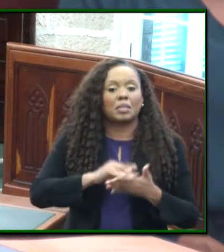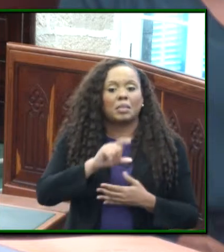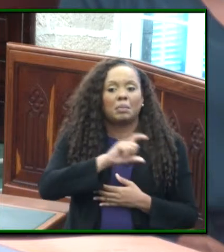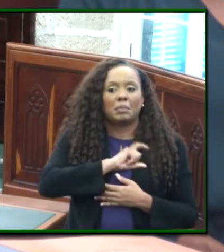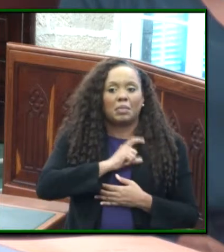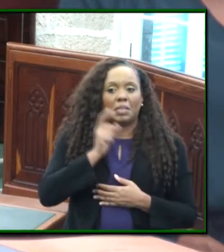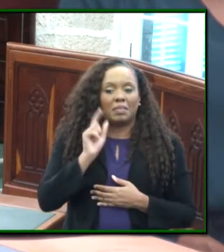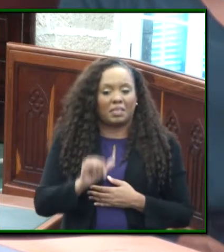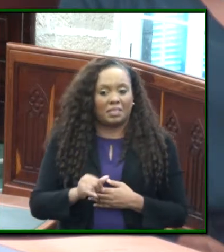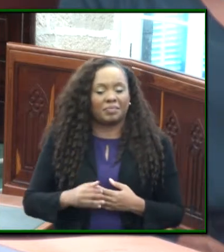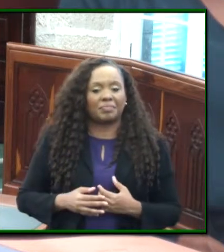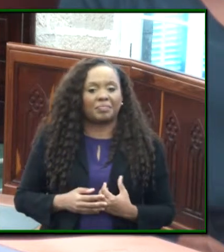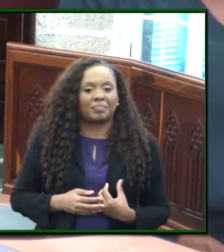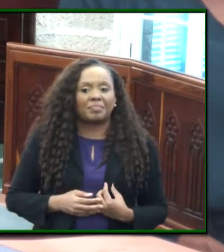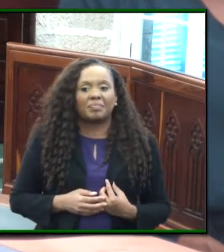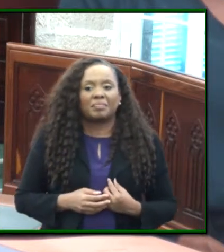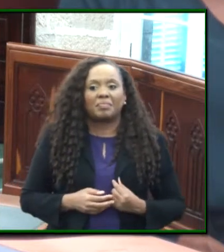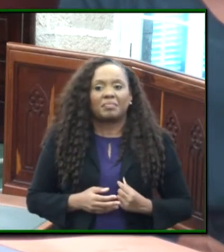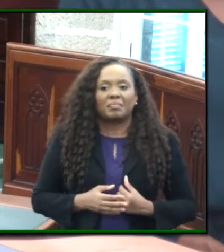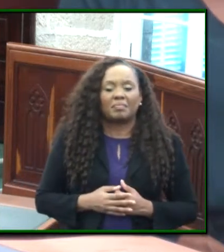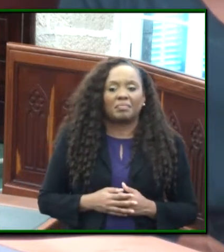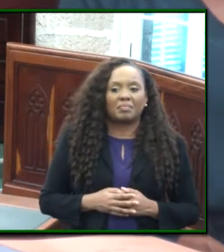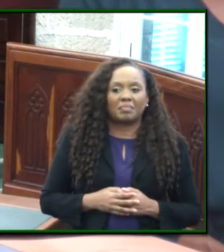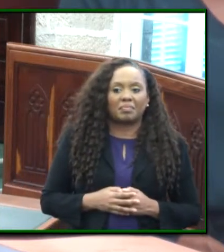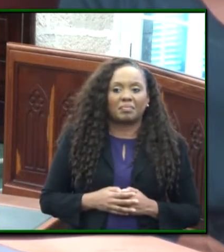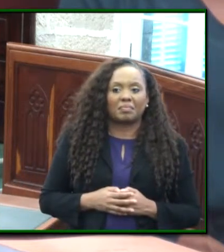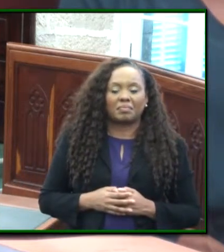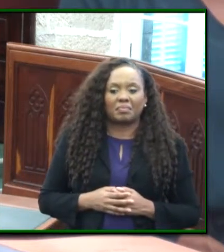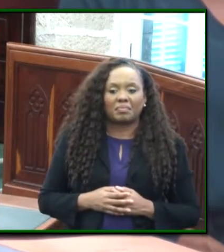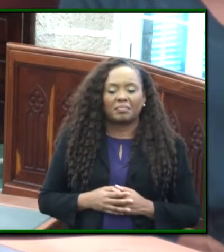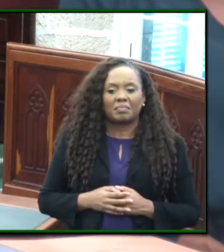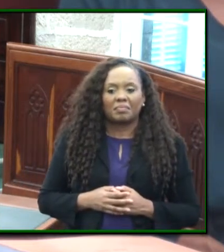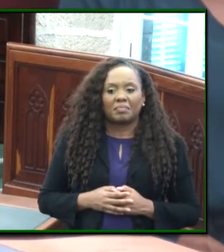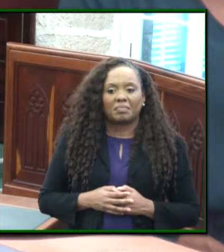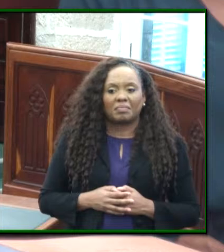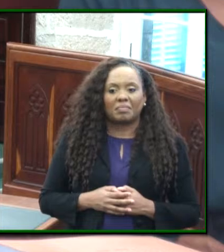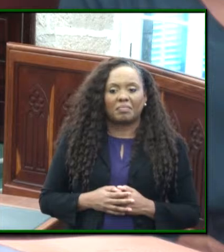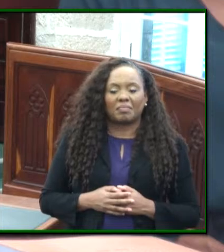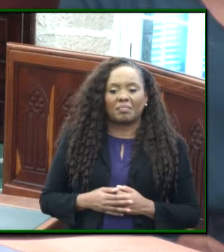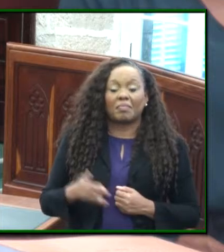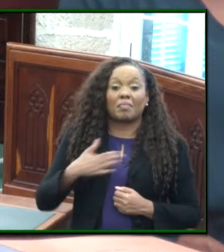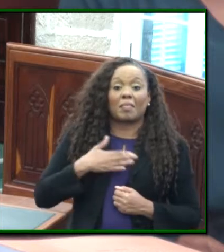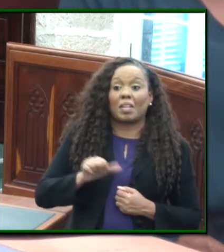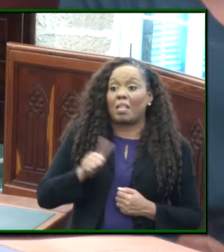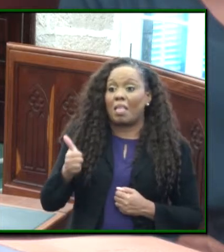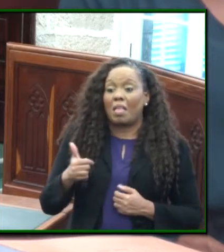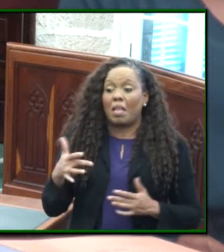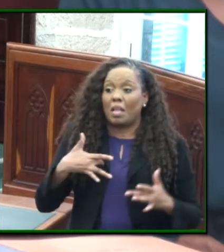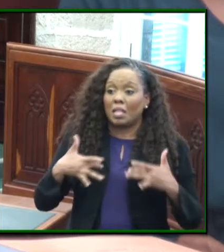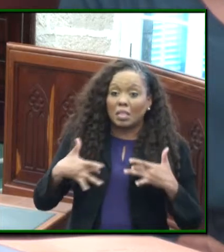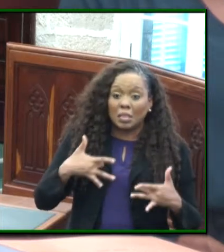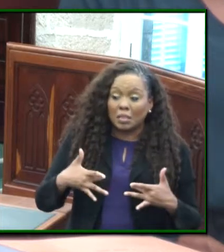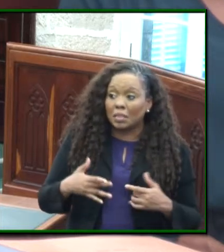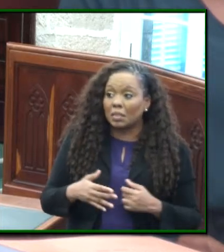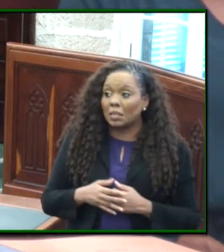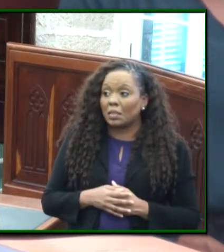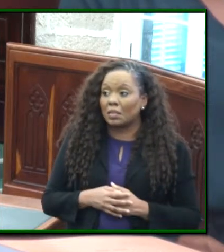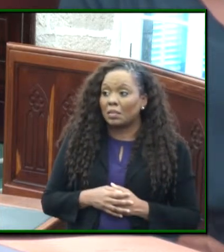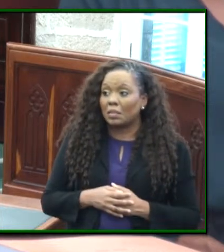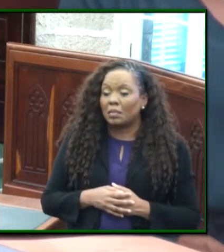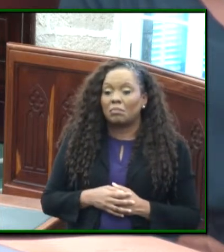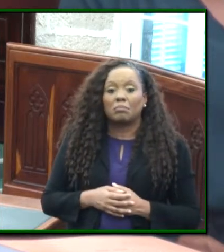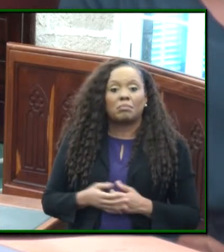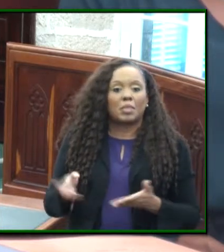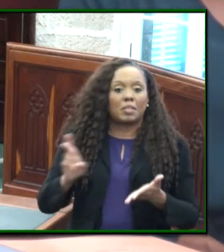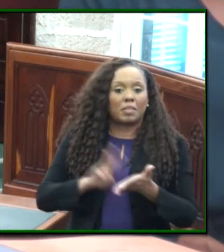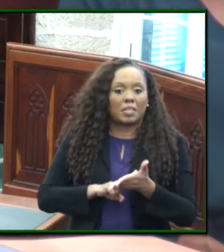that. Now, my other concern, sir, is with the registration